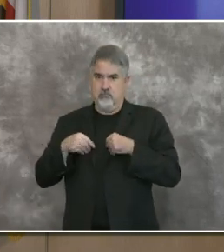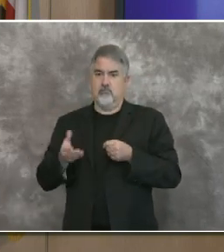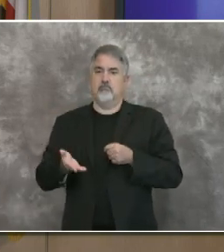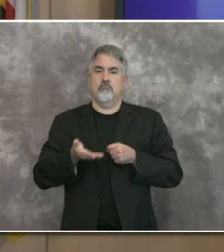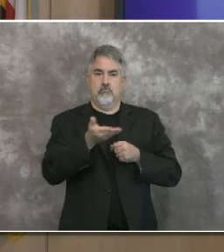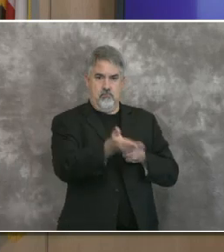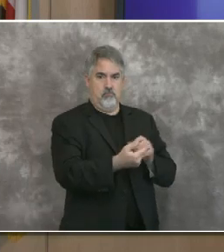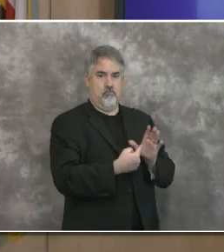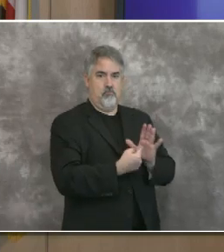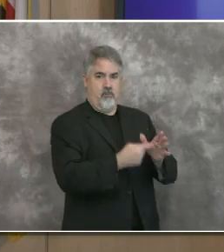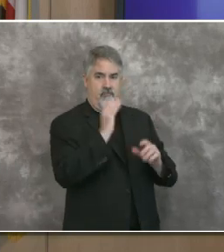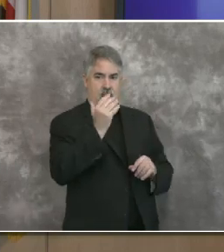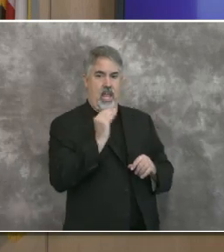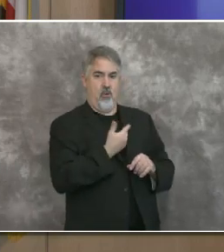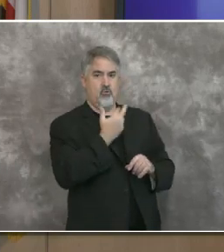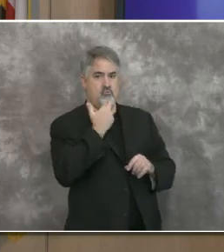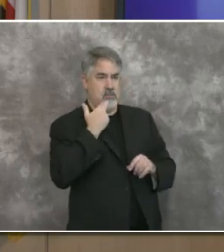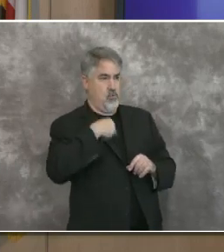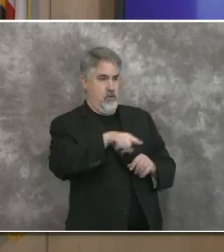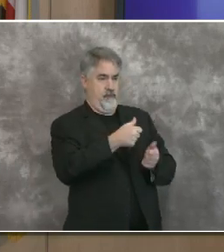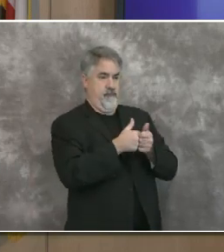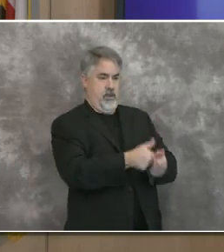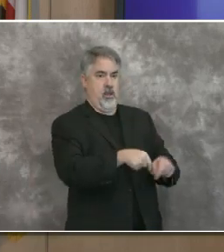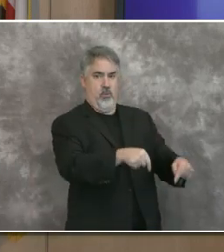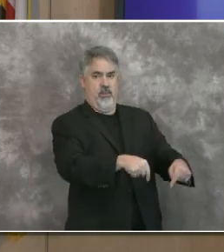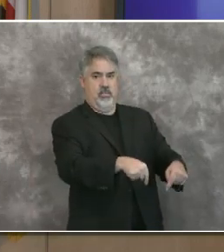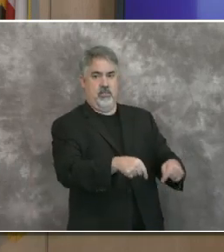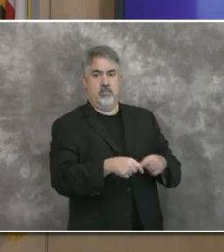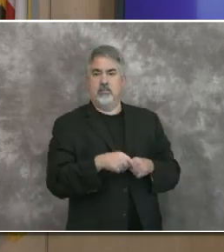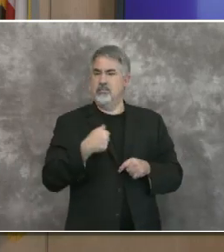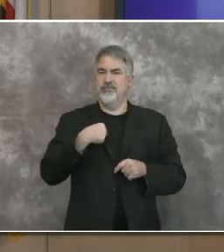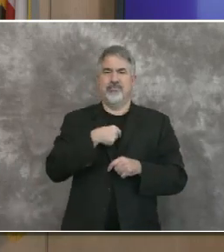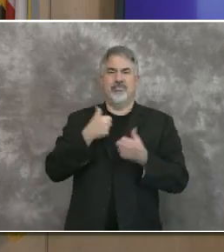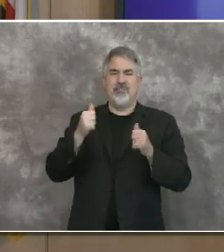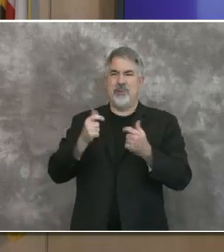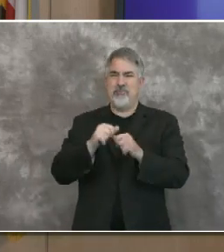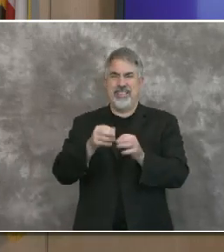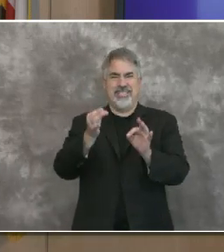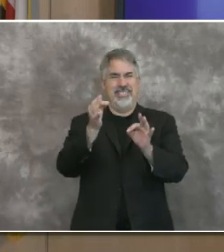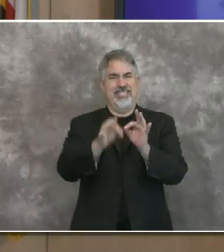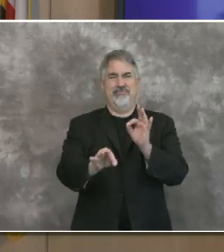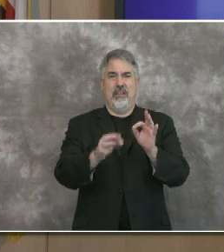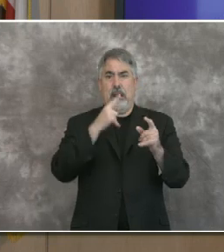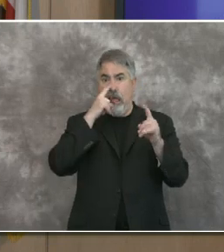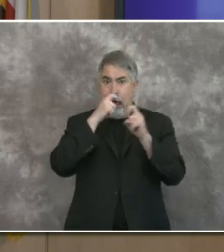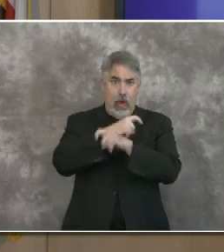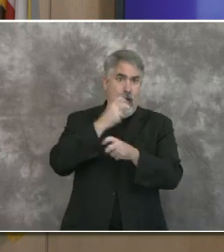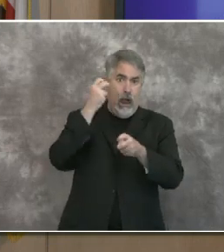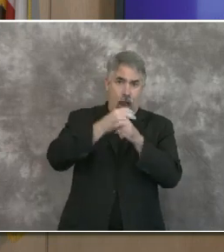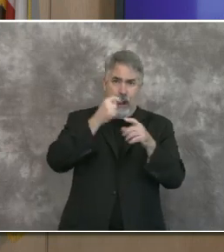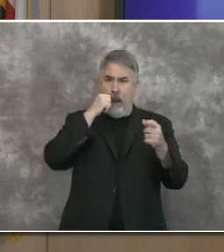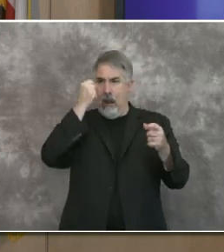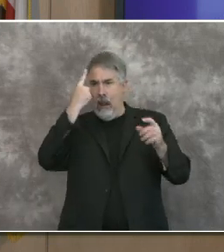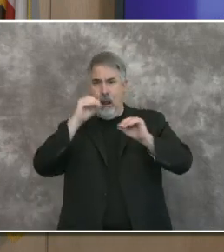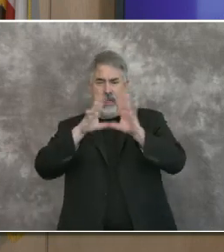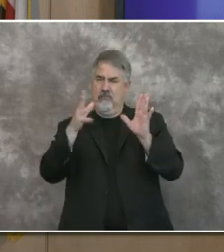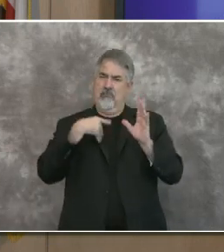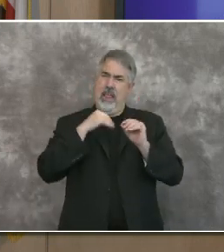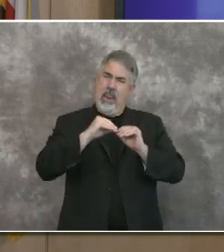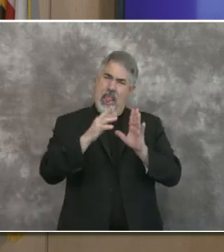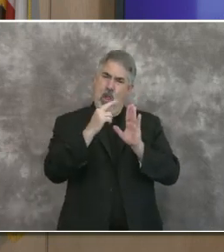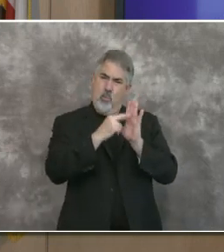as simple as we can. You simply download that form, fill it out, post it, share it with your